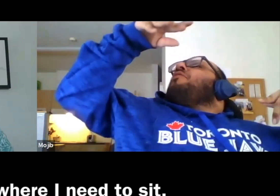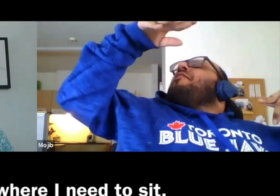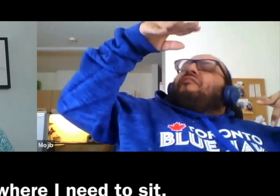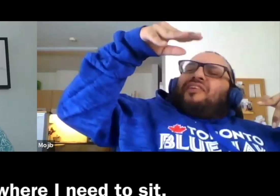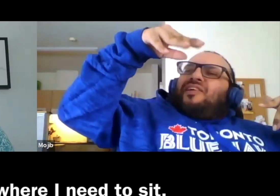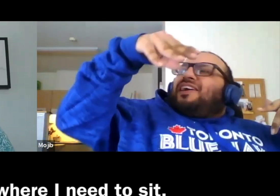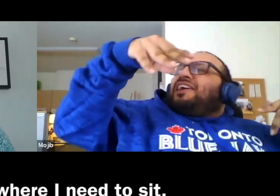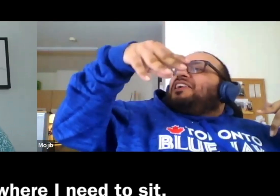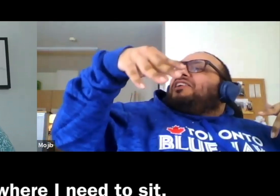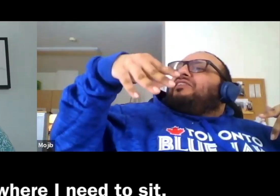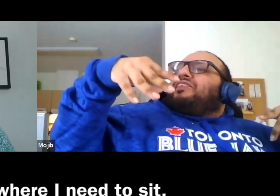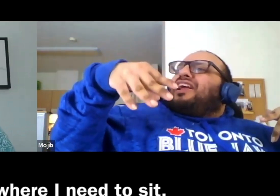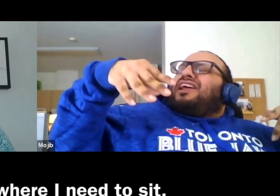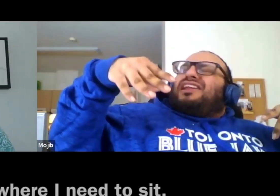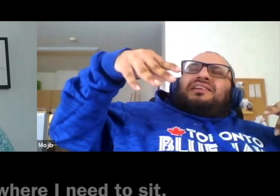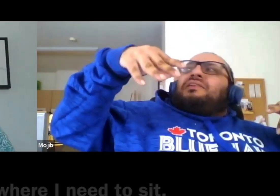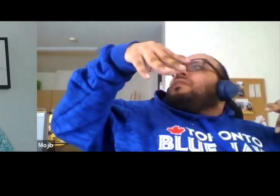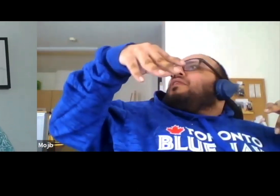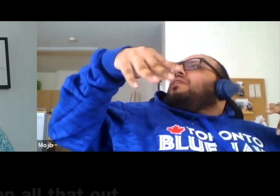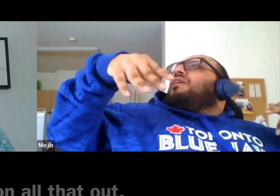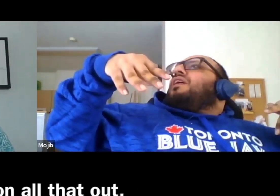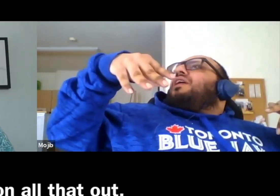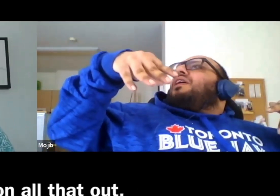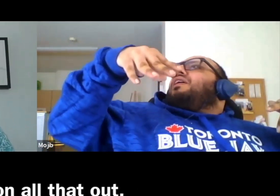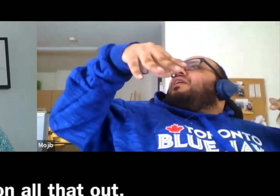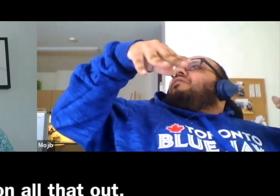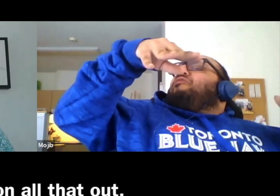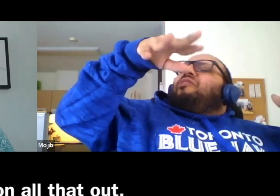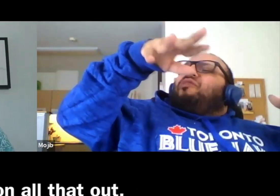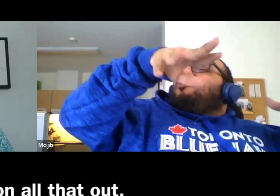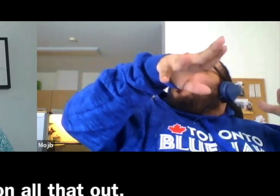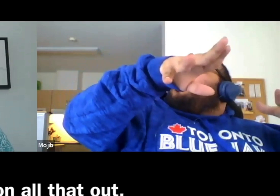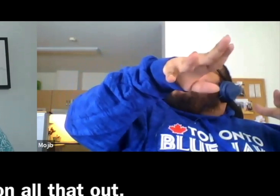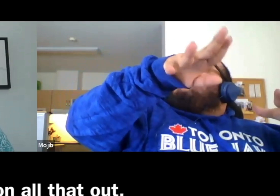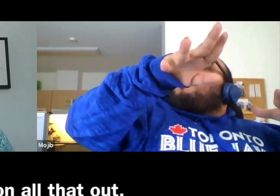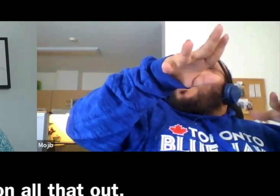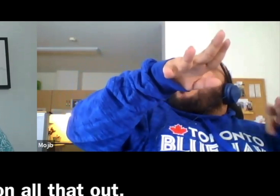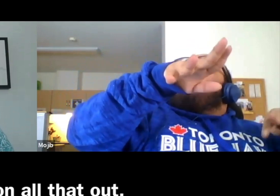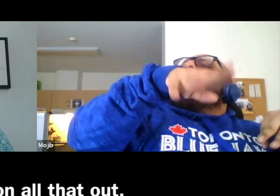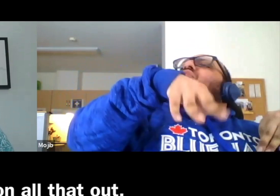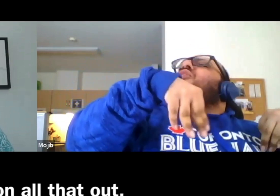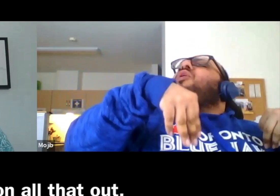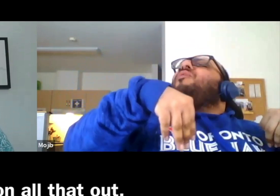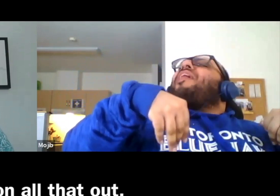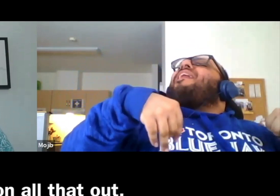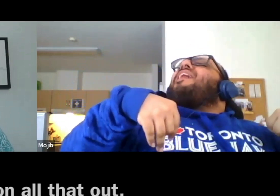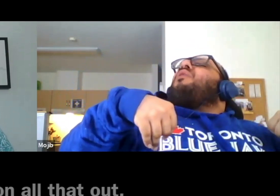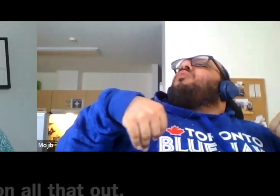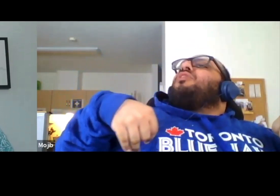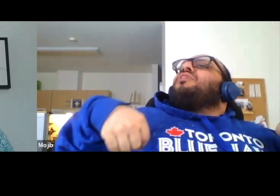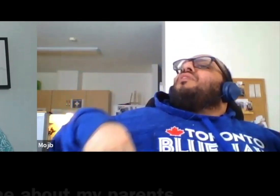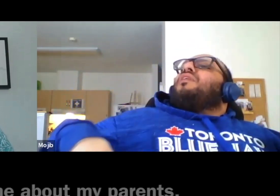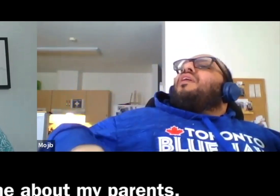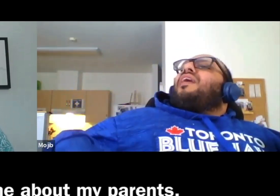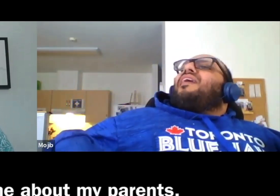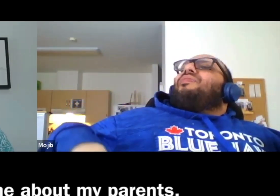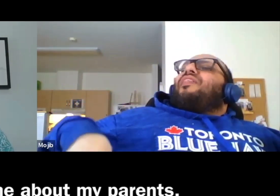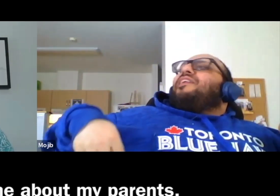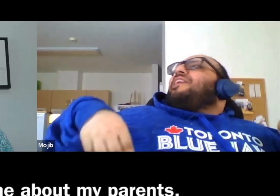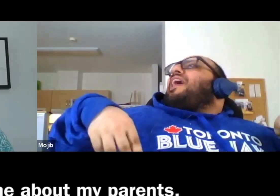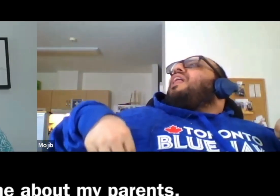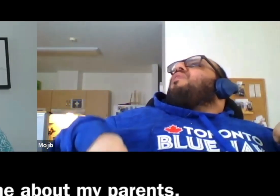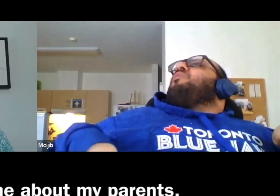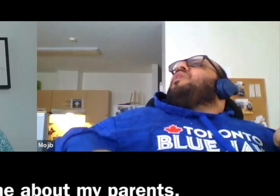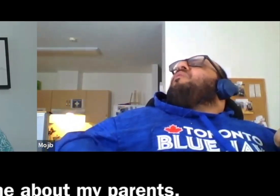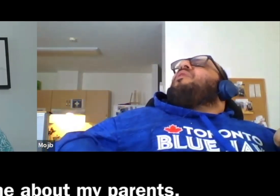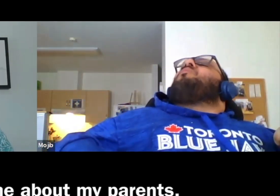go, where I need to sit. We were trying to iron all that out. And then